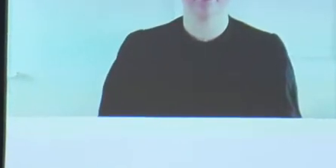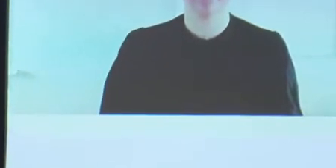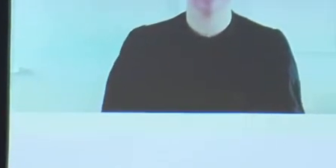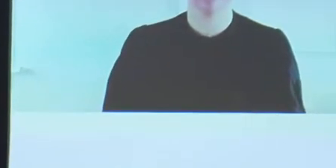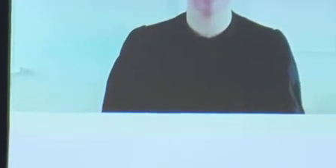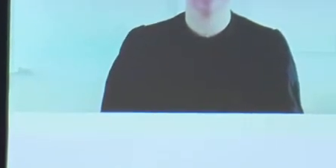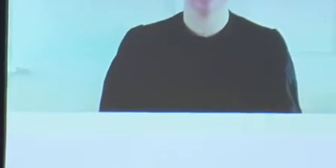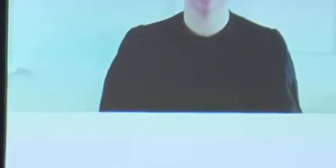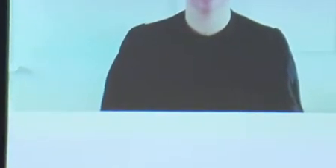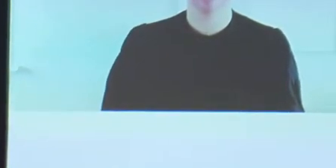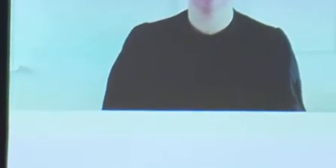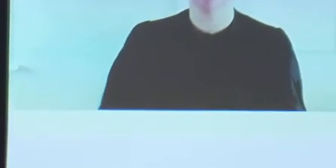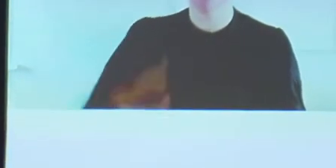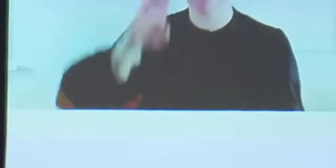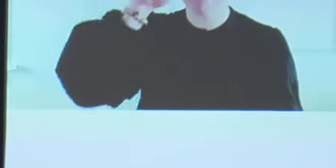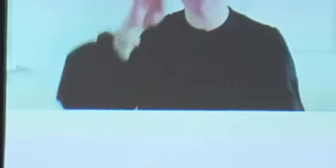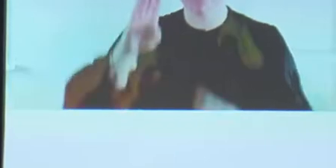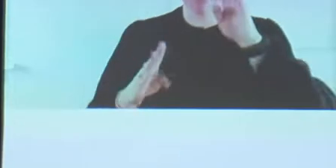it's a